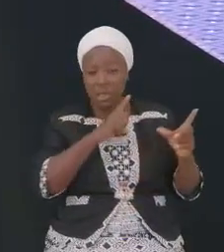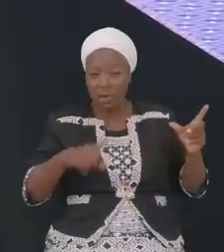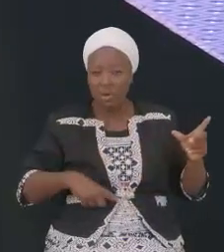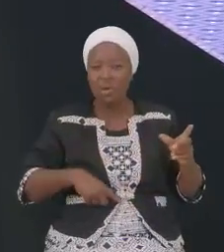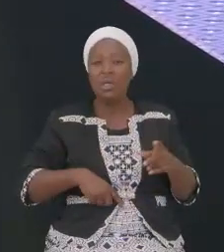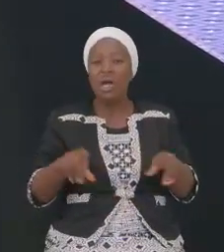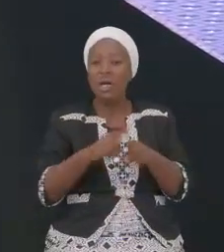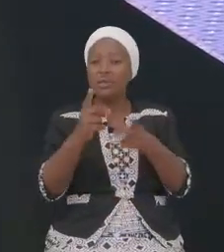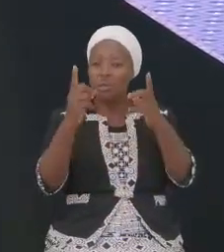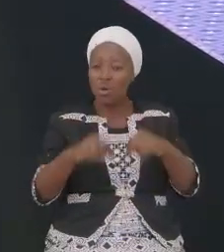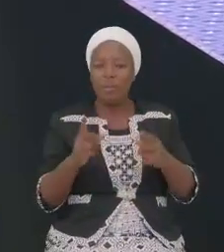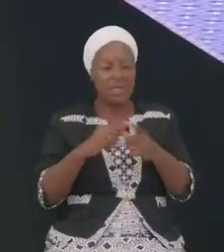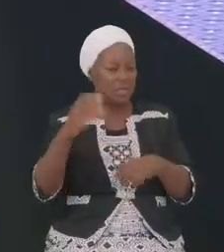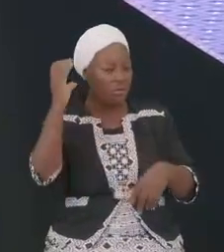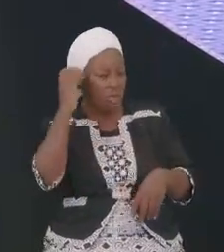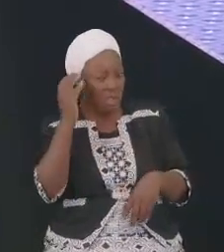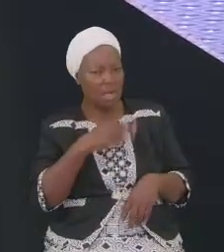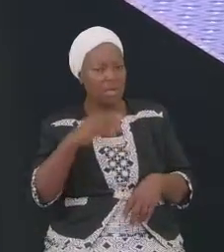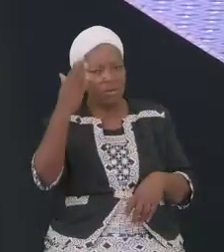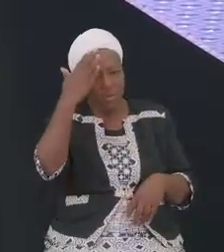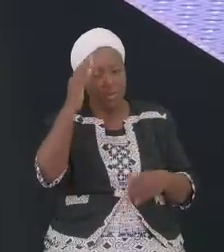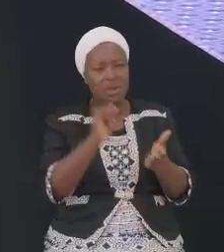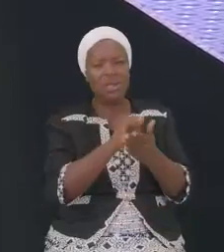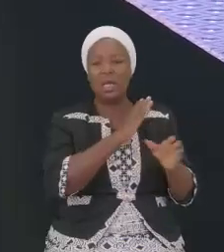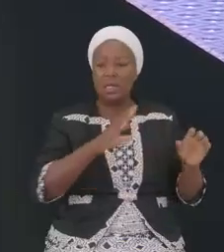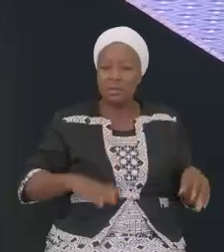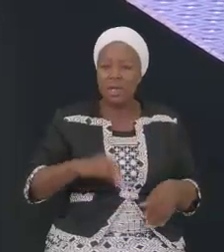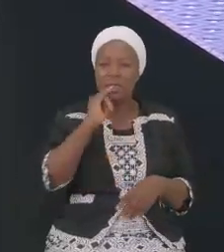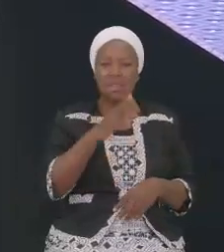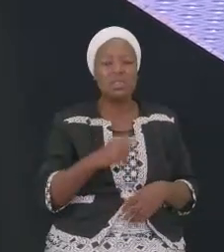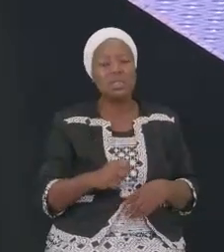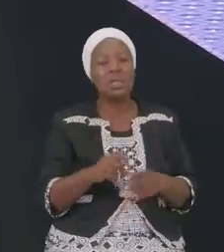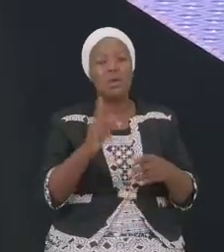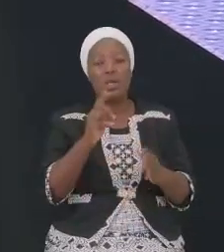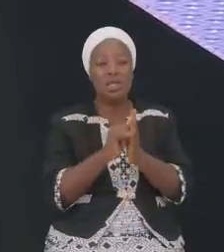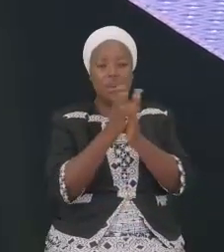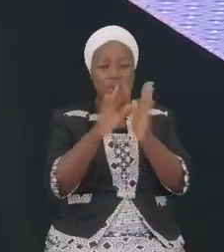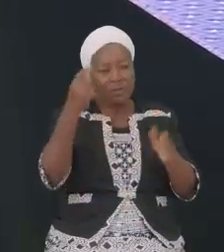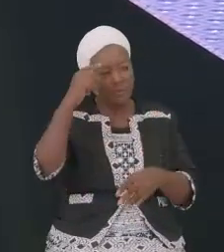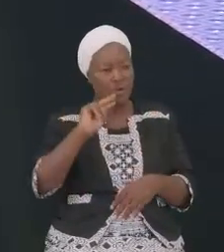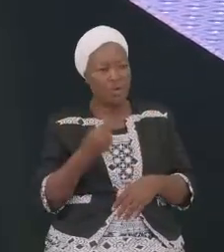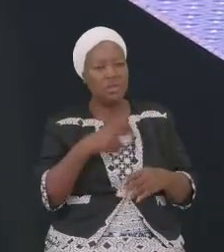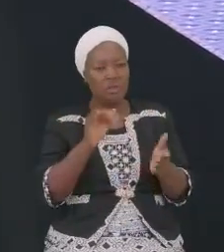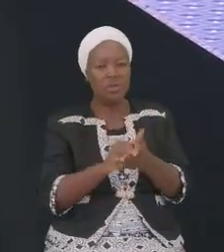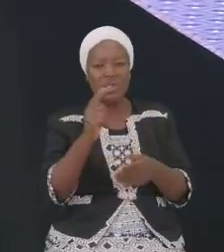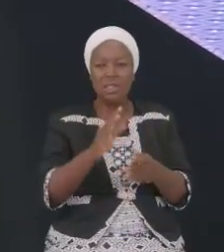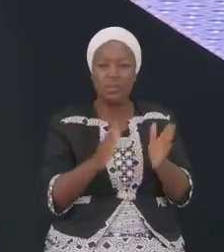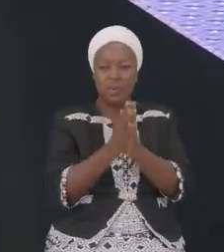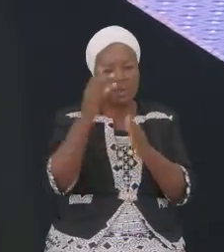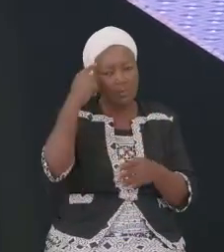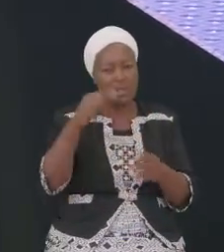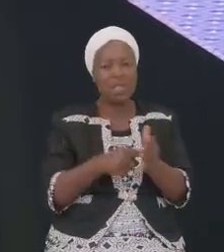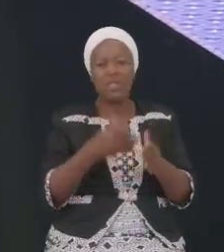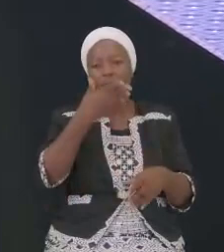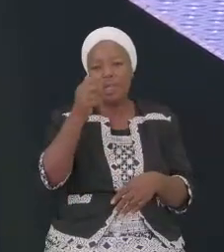you come and you hear, and you know that Christ is the mediator of this better